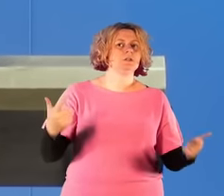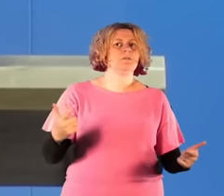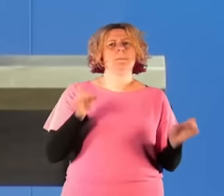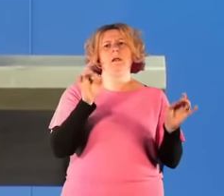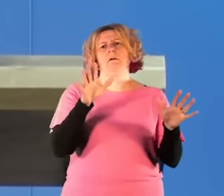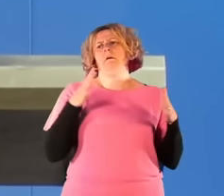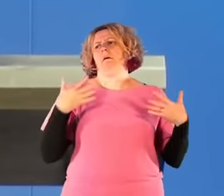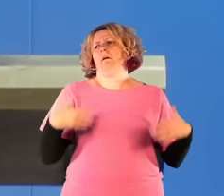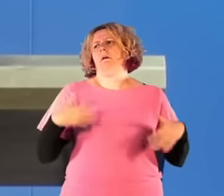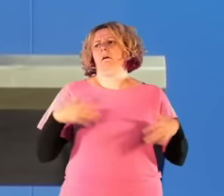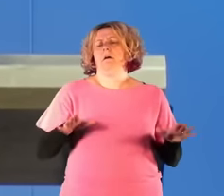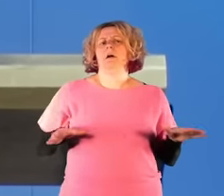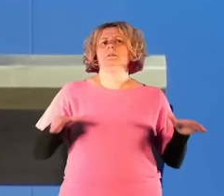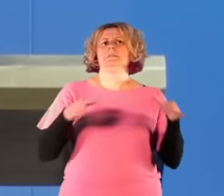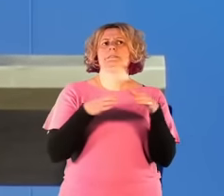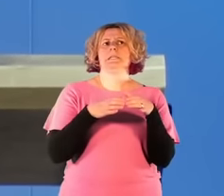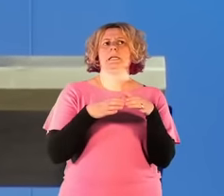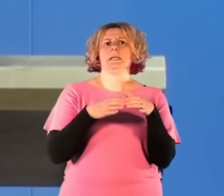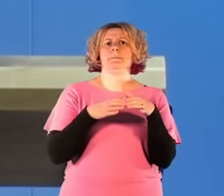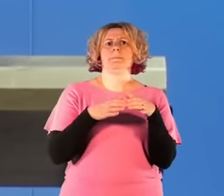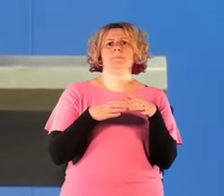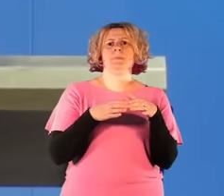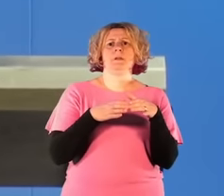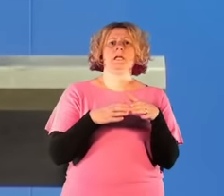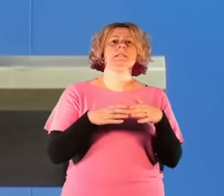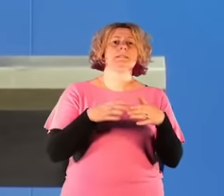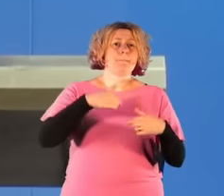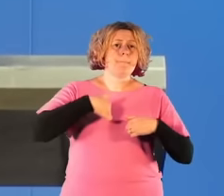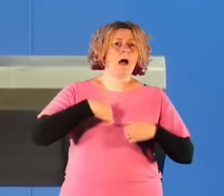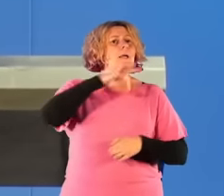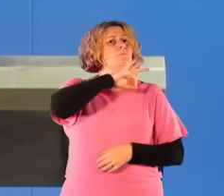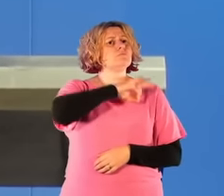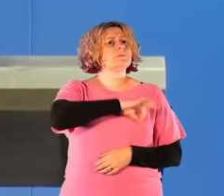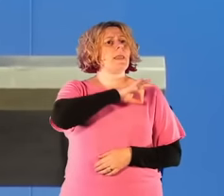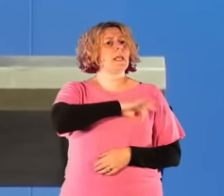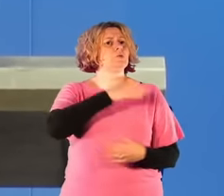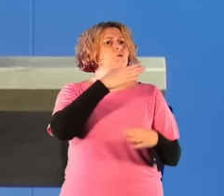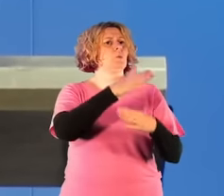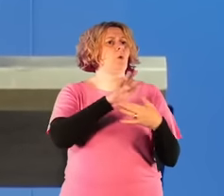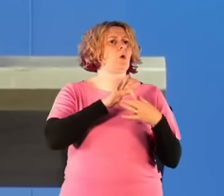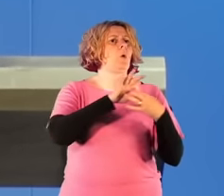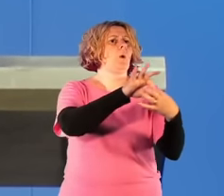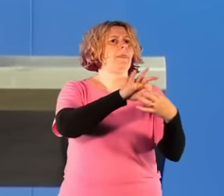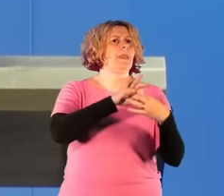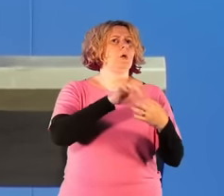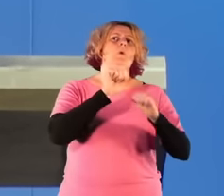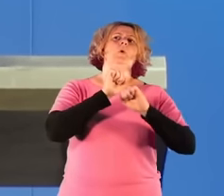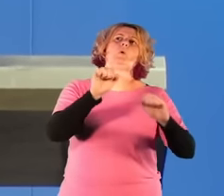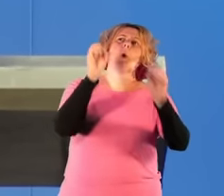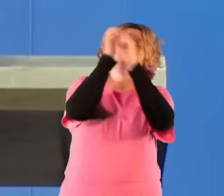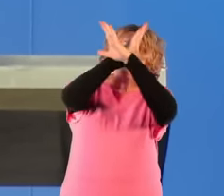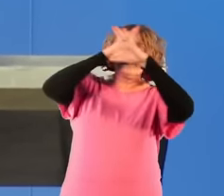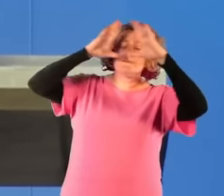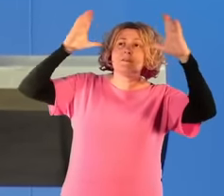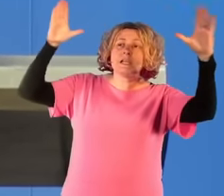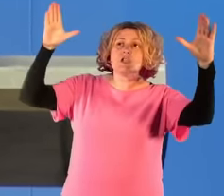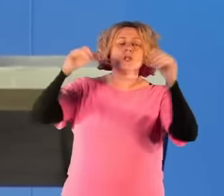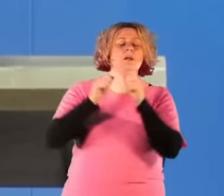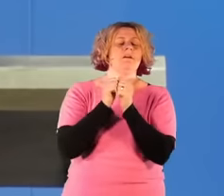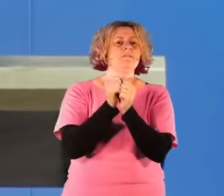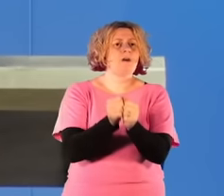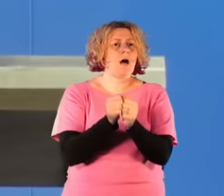staff team. It's an amazing privilege working with you. The vision, the values, the heart,